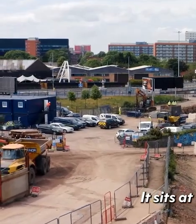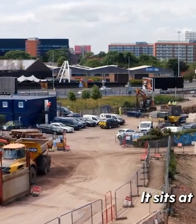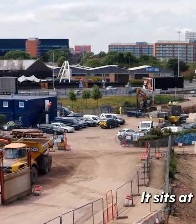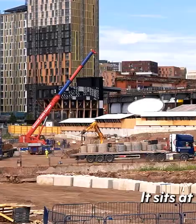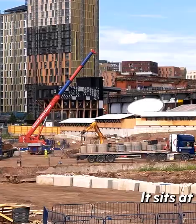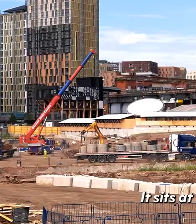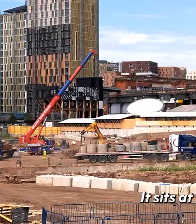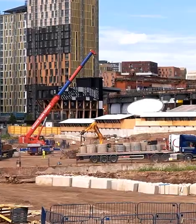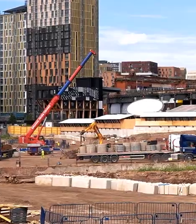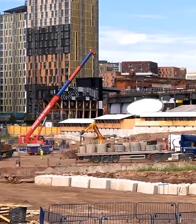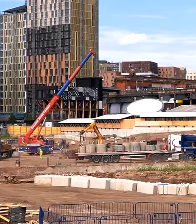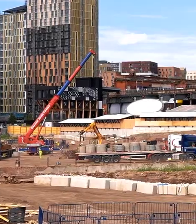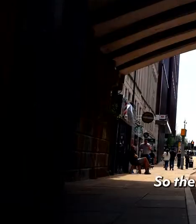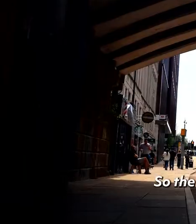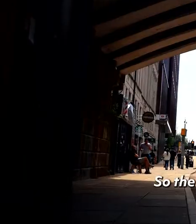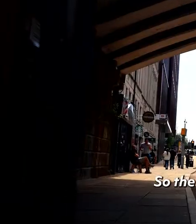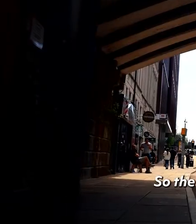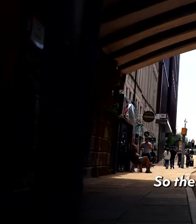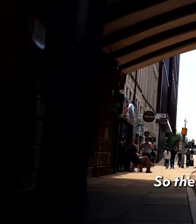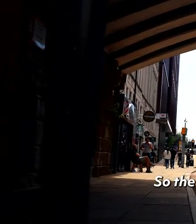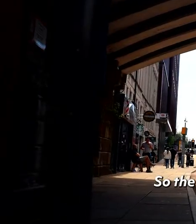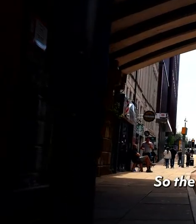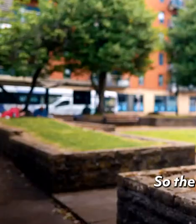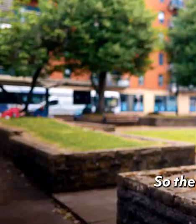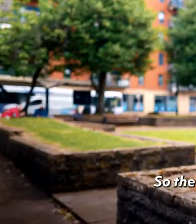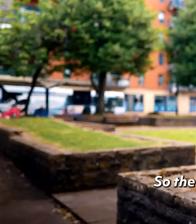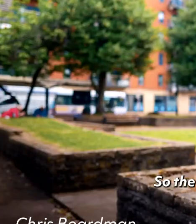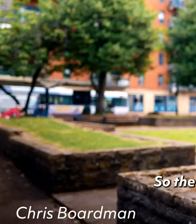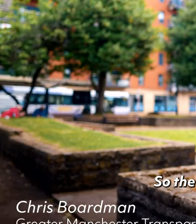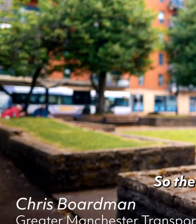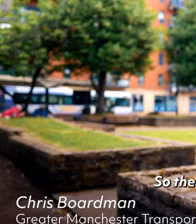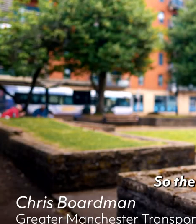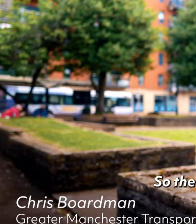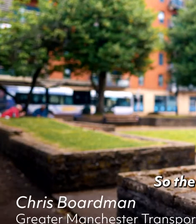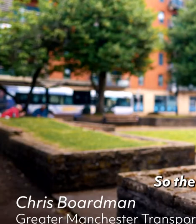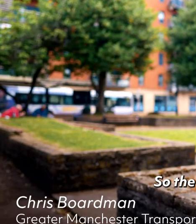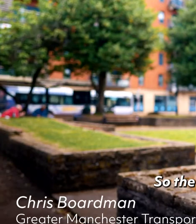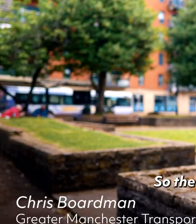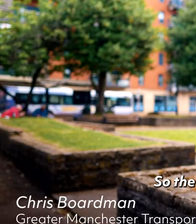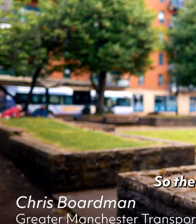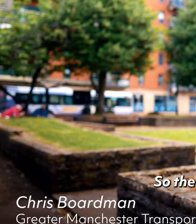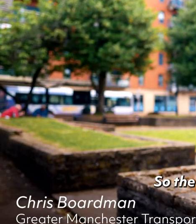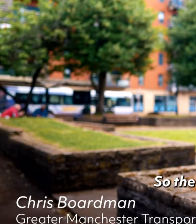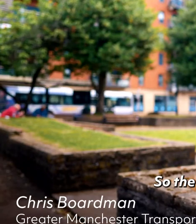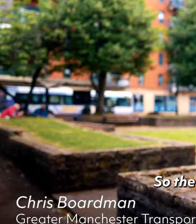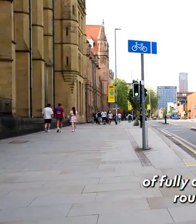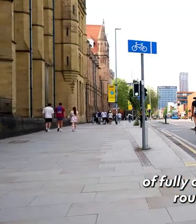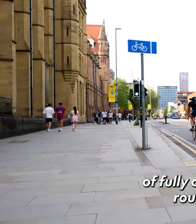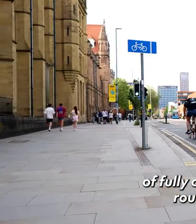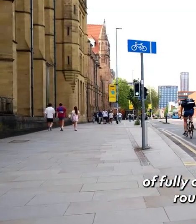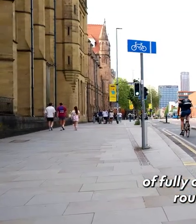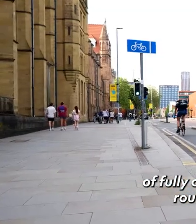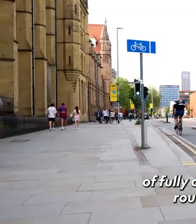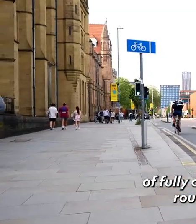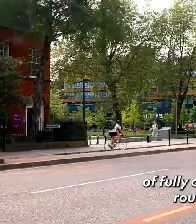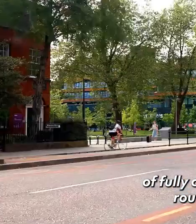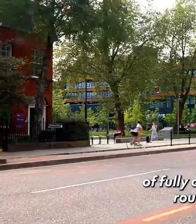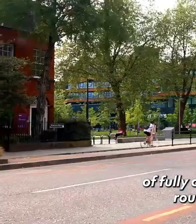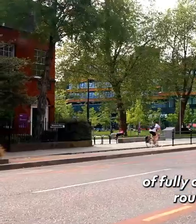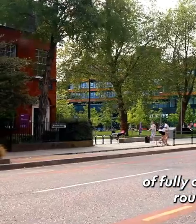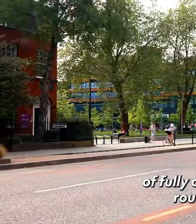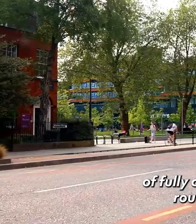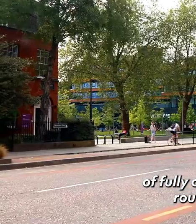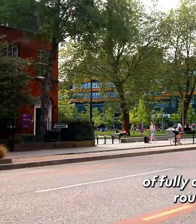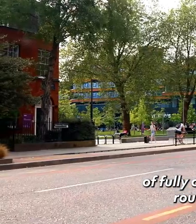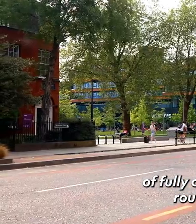of a 7-acre park. So the B network will eventually comprise 1,800 miles of fully connected cycling and